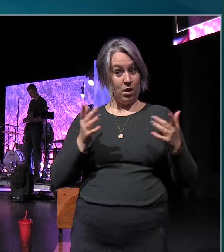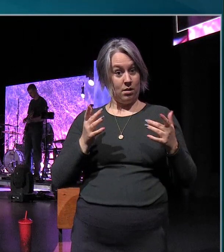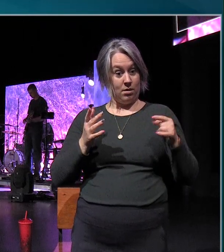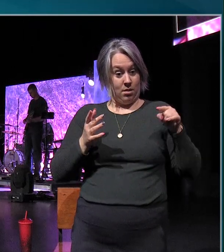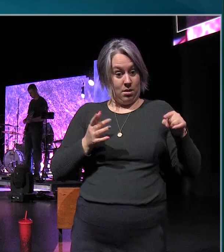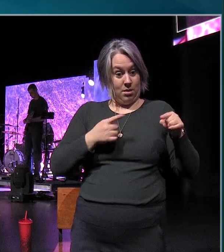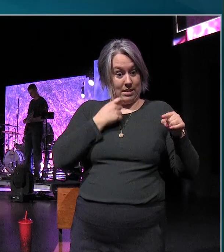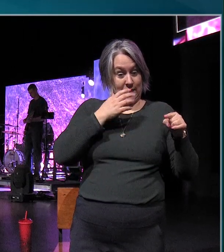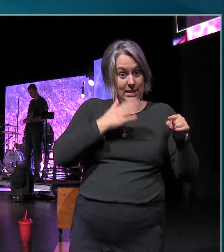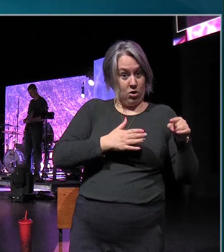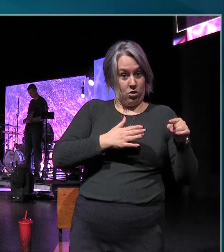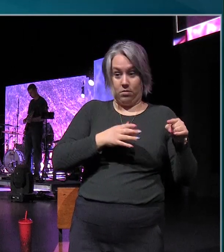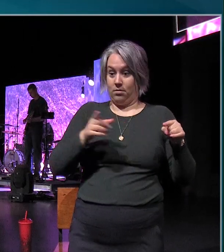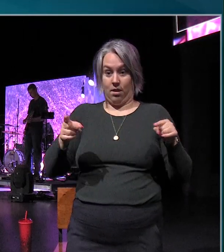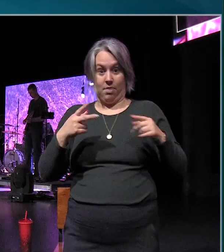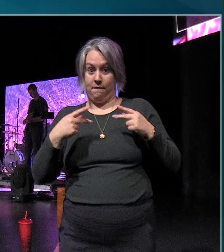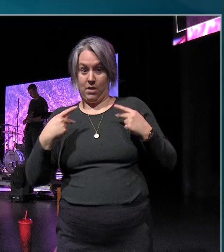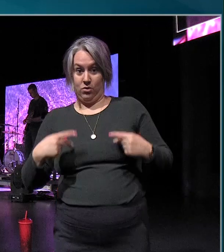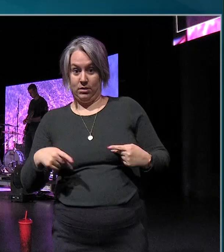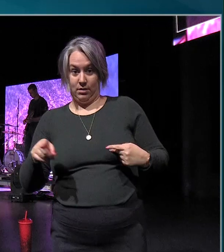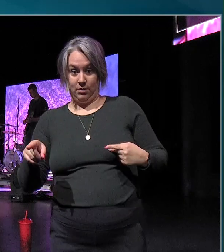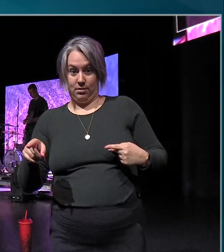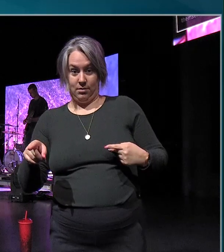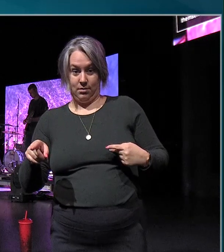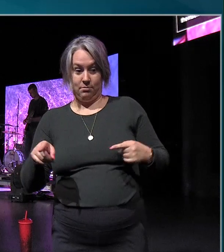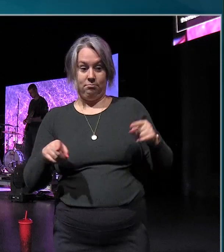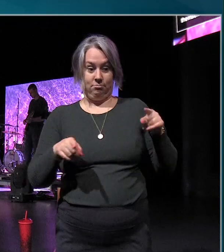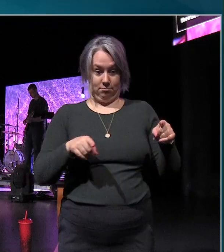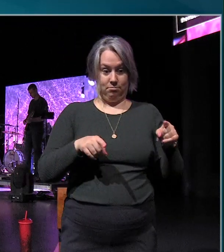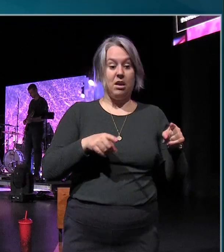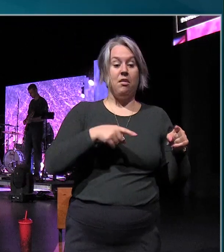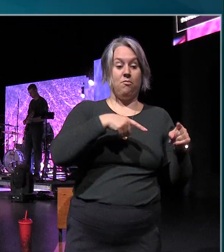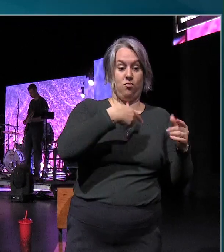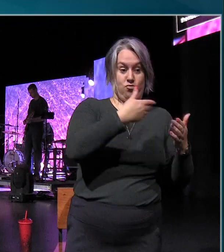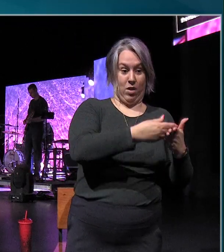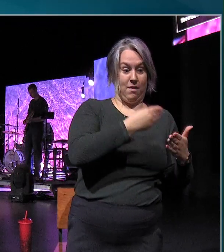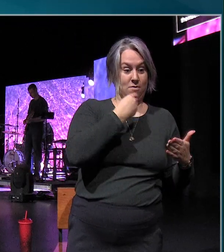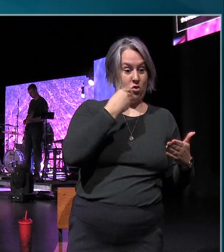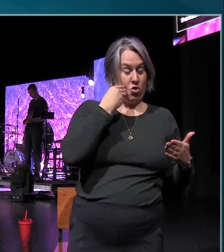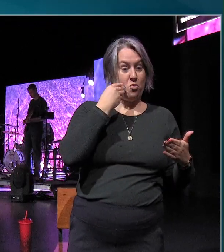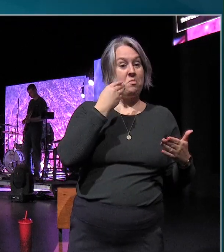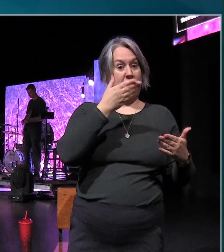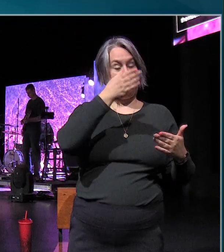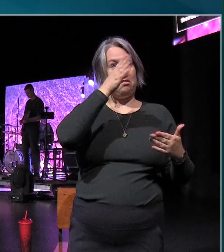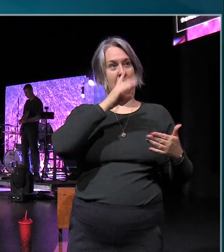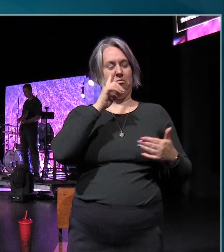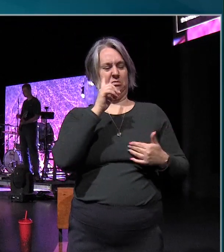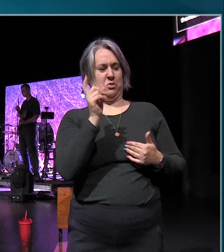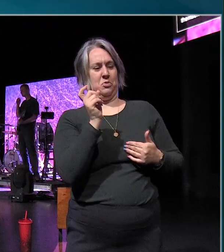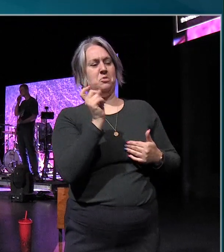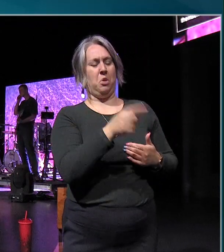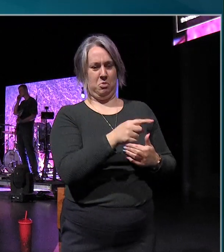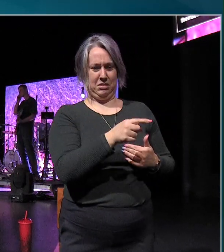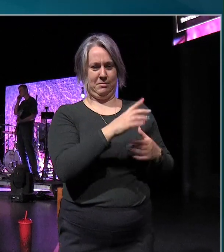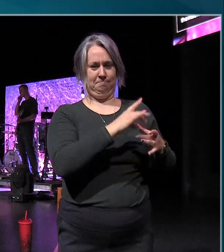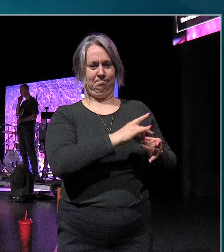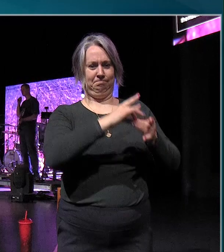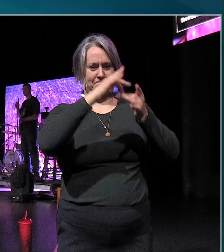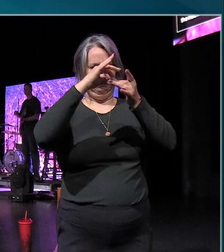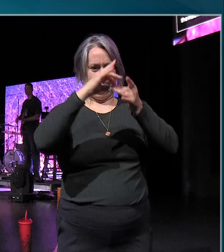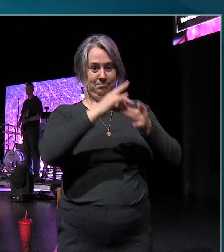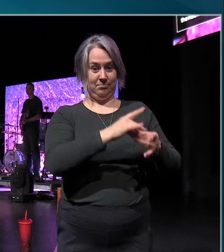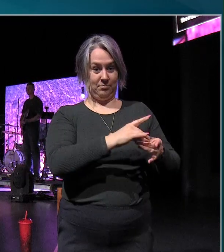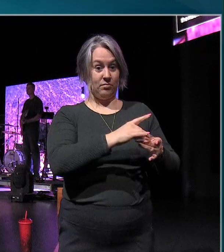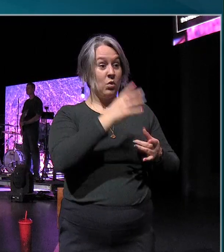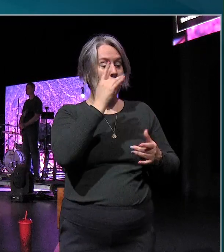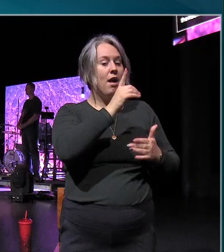the Pharisee, returned home justified before God. For those who exalt themselves will be humbled, and those who humble